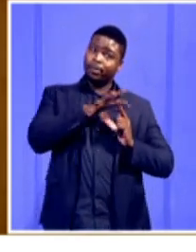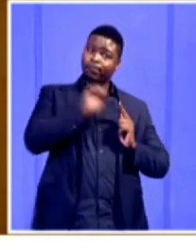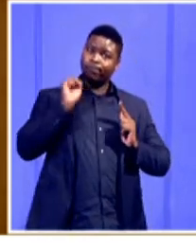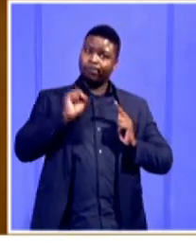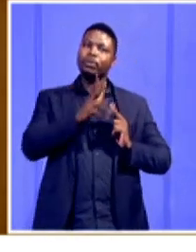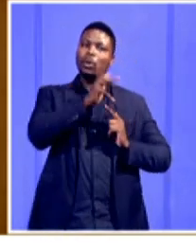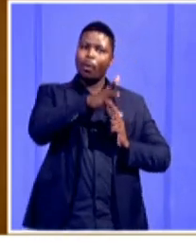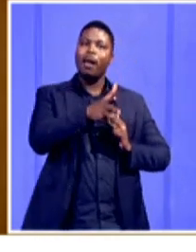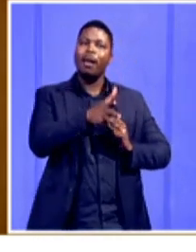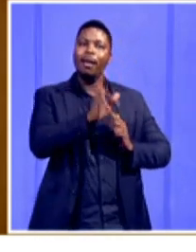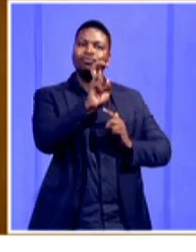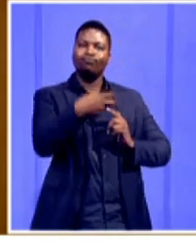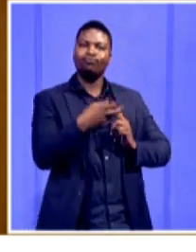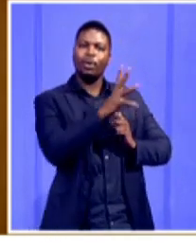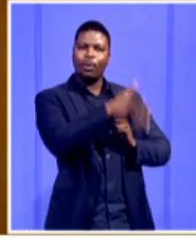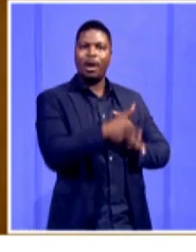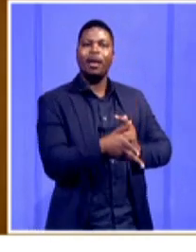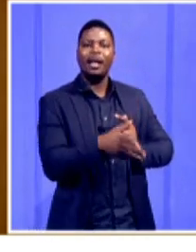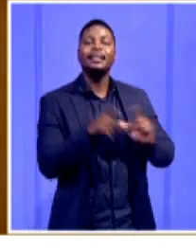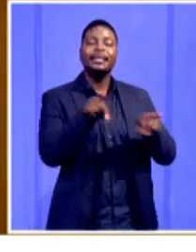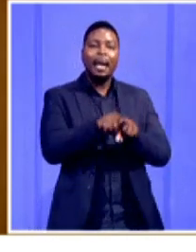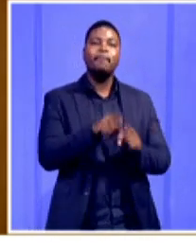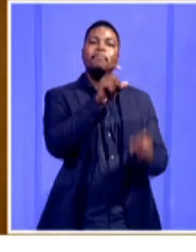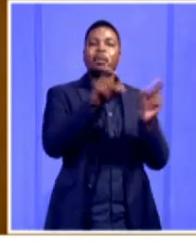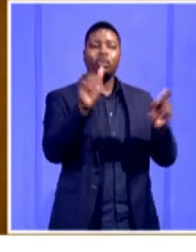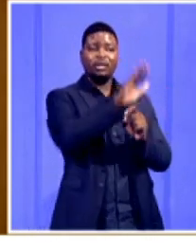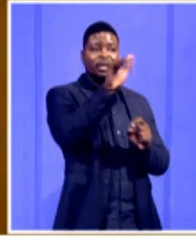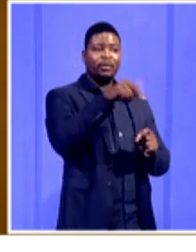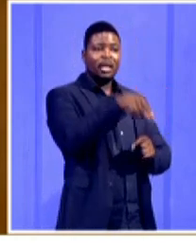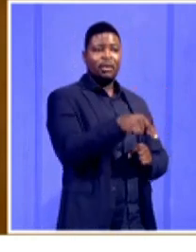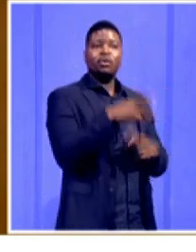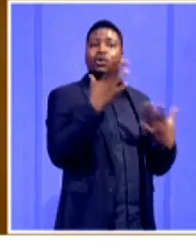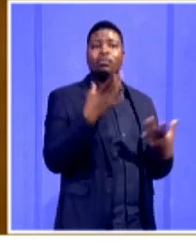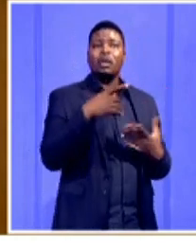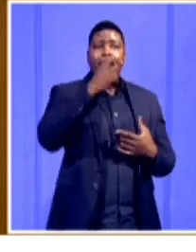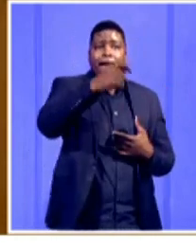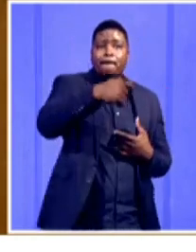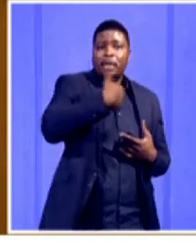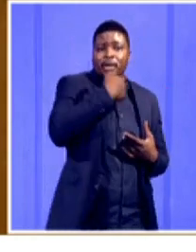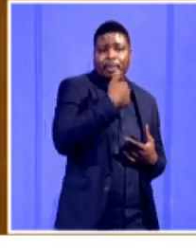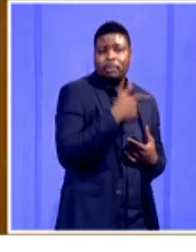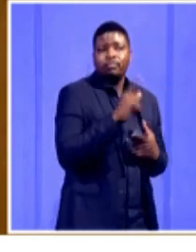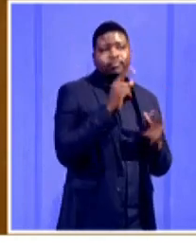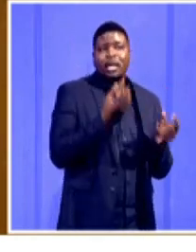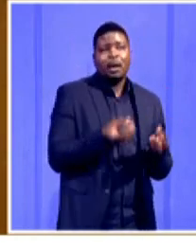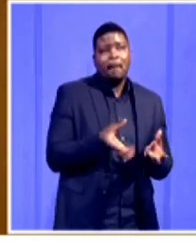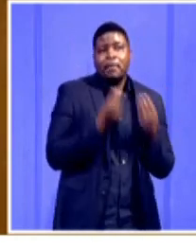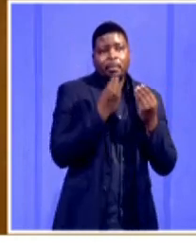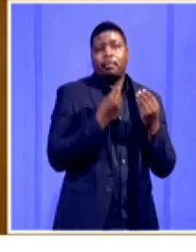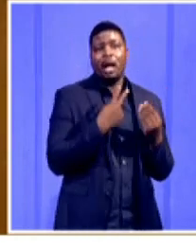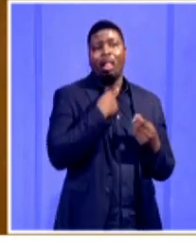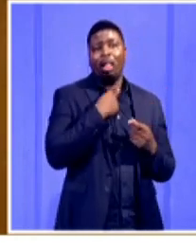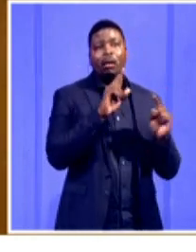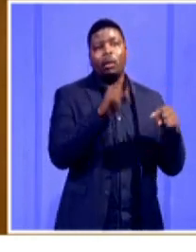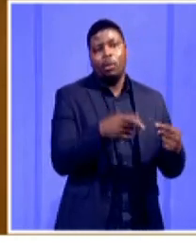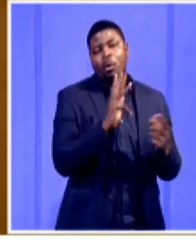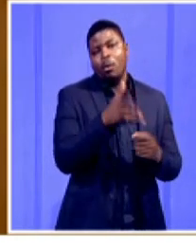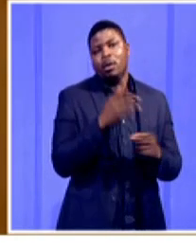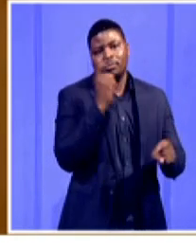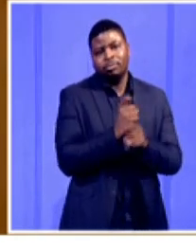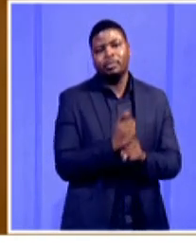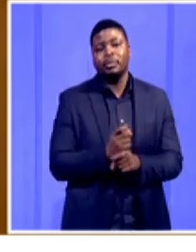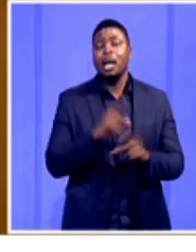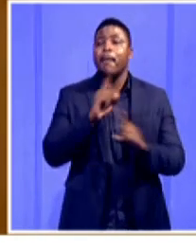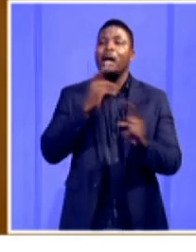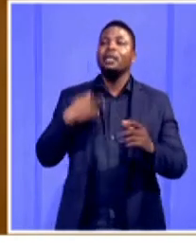will not get treatment because we have created that situation. Ladies and gentlemen, I thank you very much for listening to me. Program